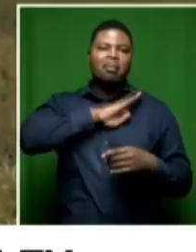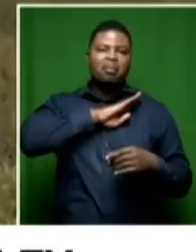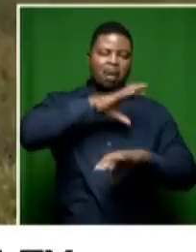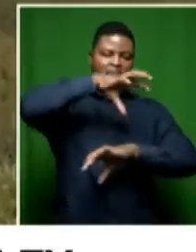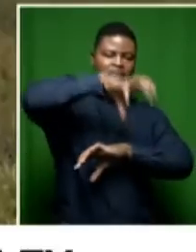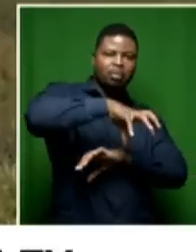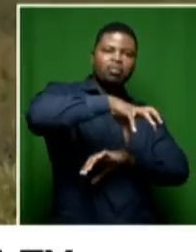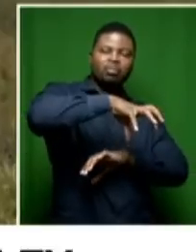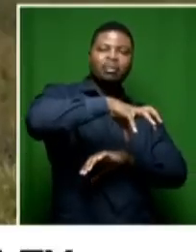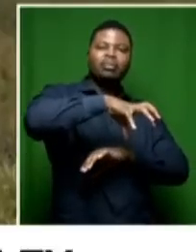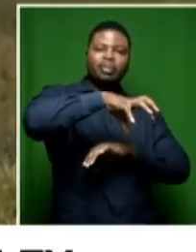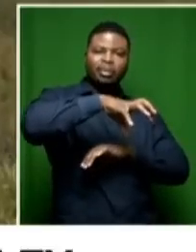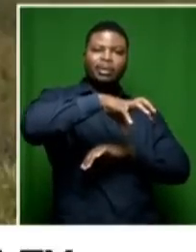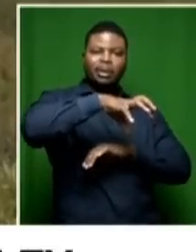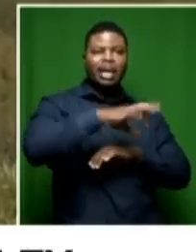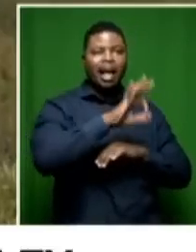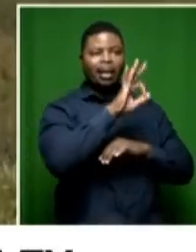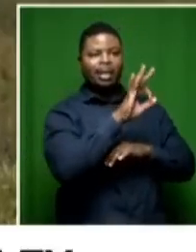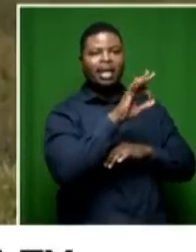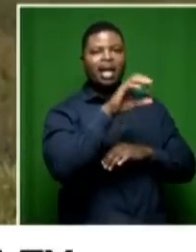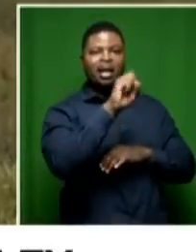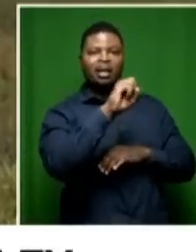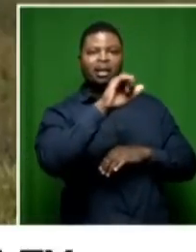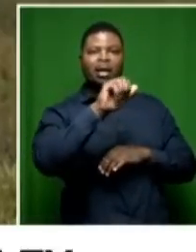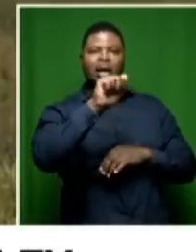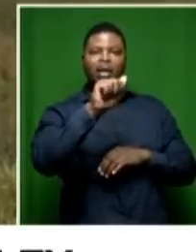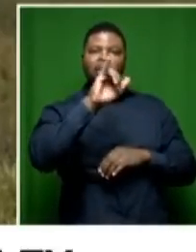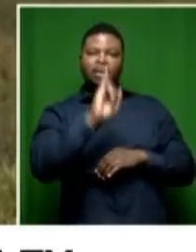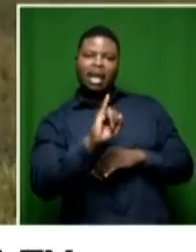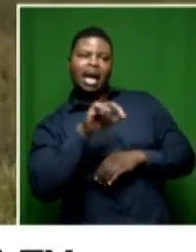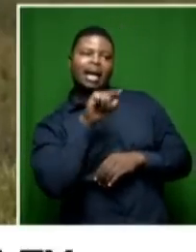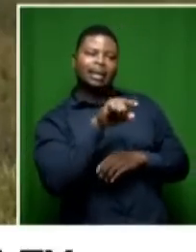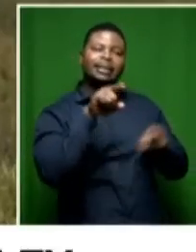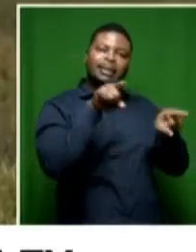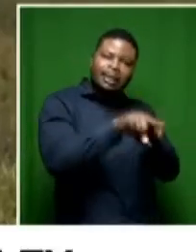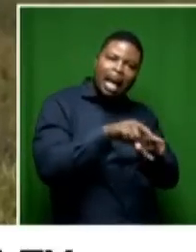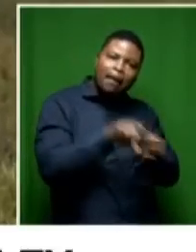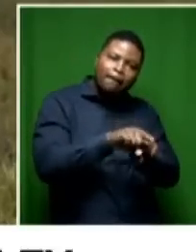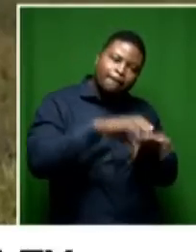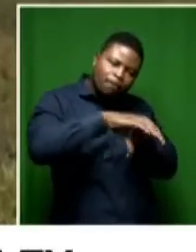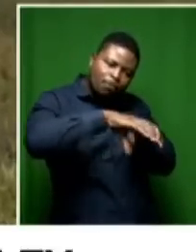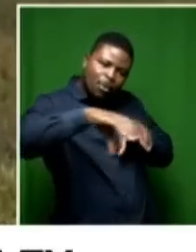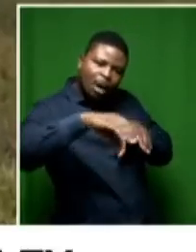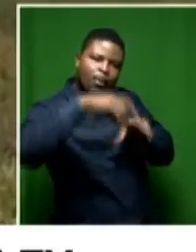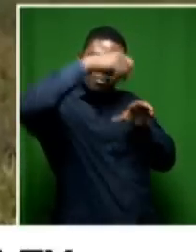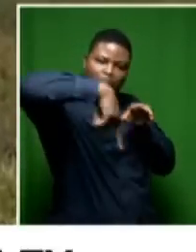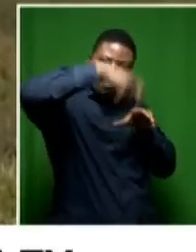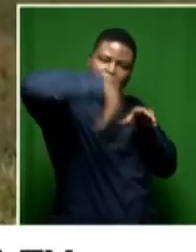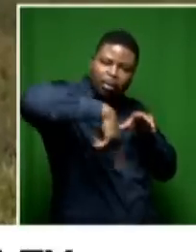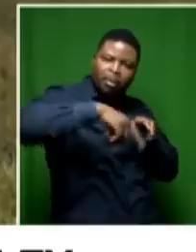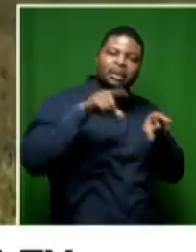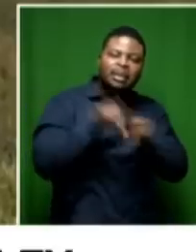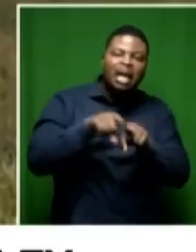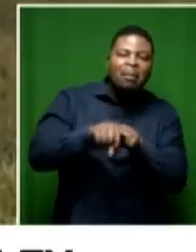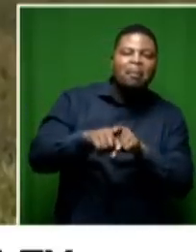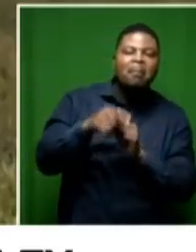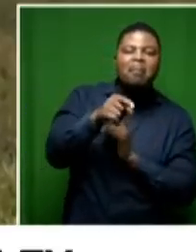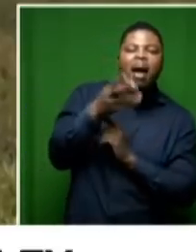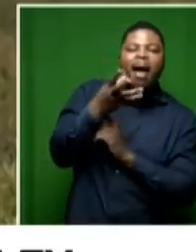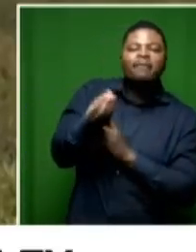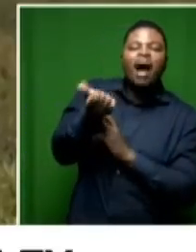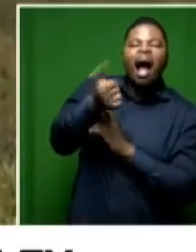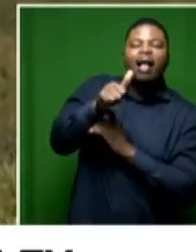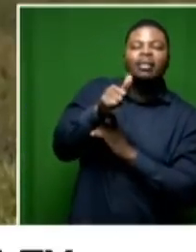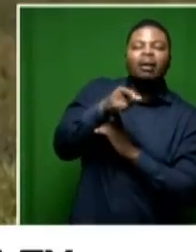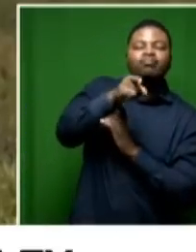on the 600 main line, which is where we are currently, as you can see. I'm not sure if the cameraman can actually see where we are now,